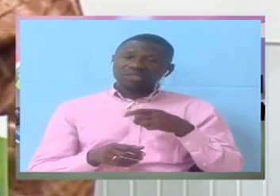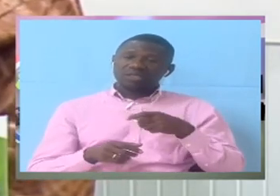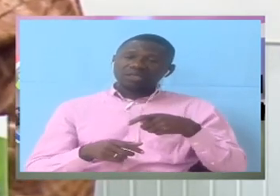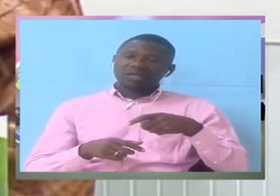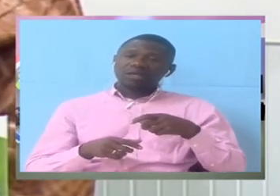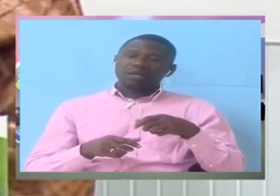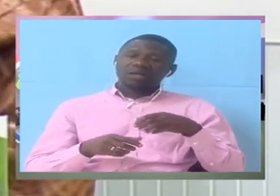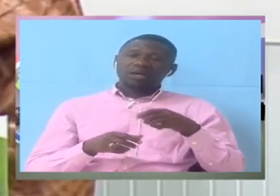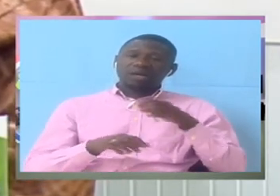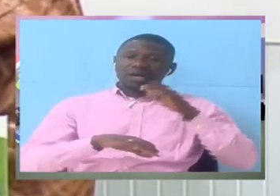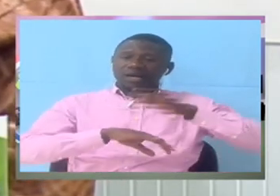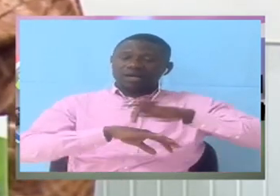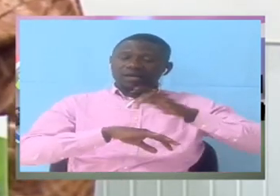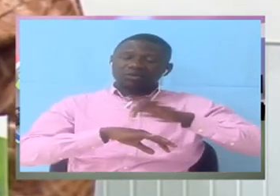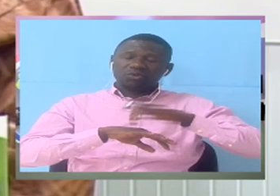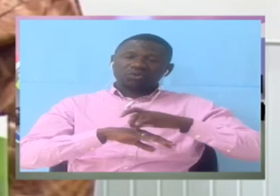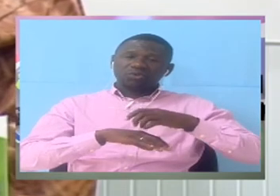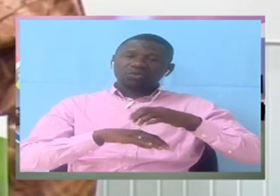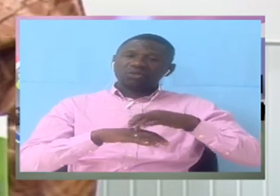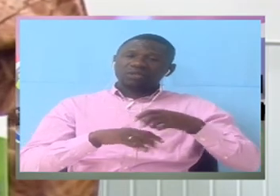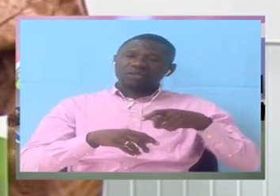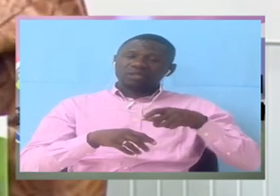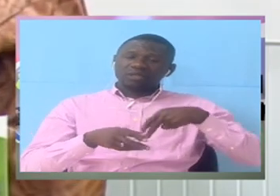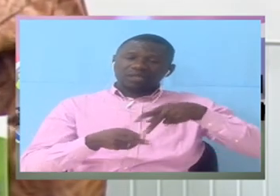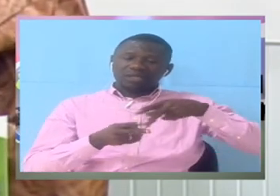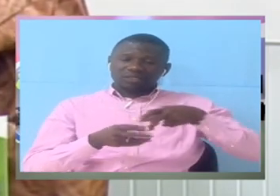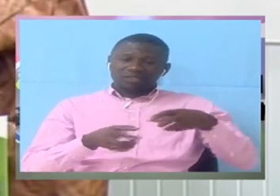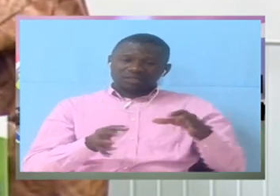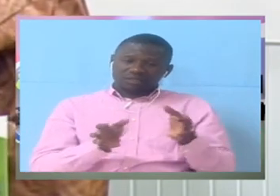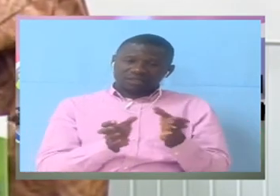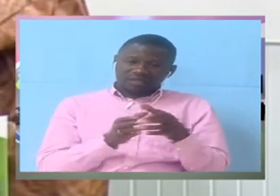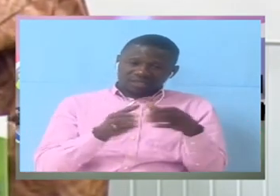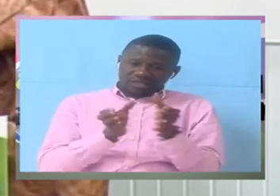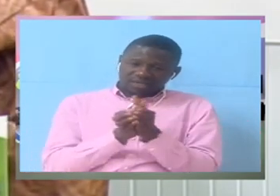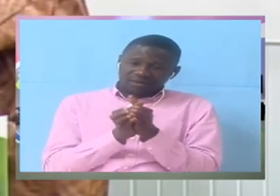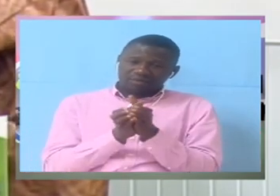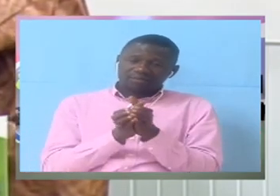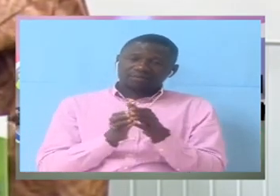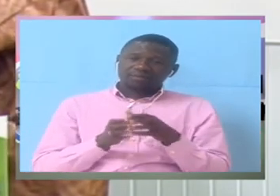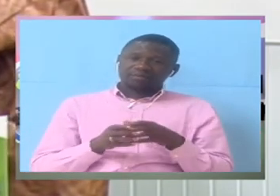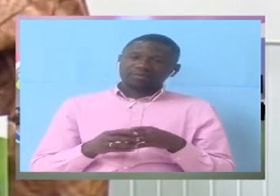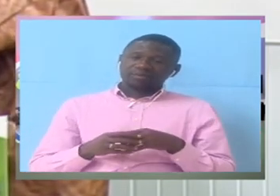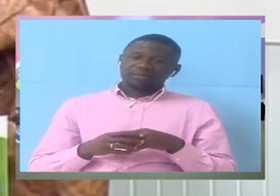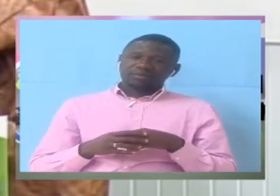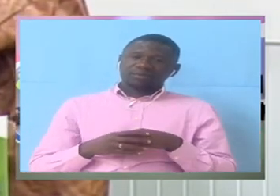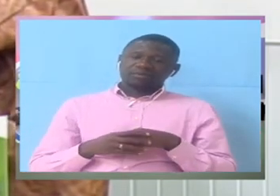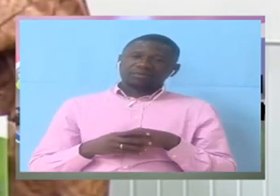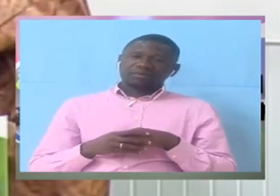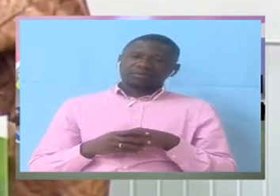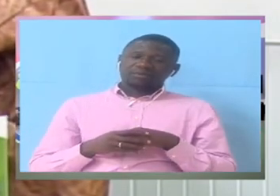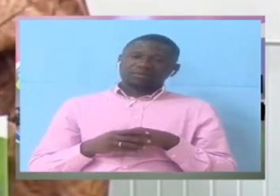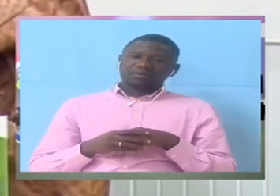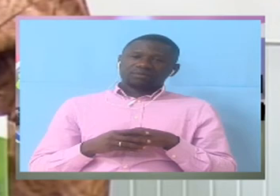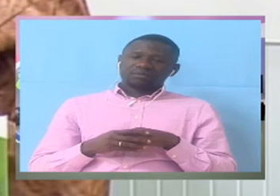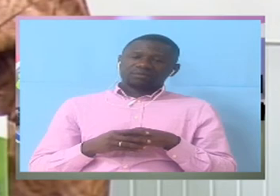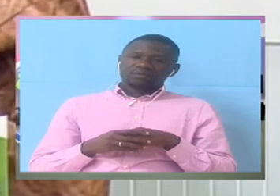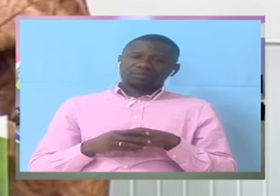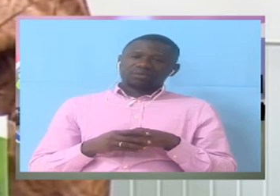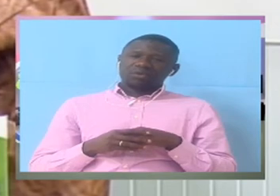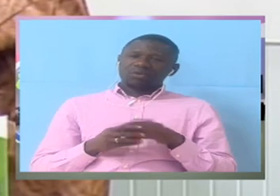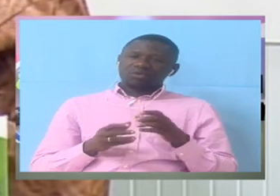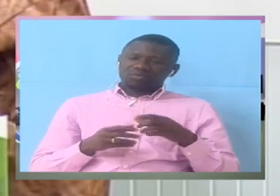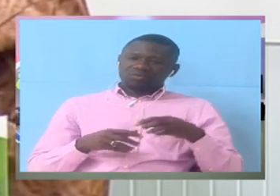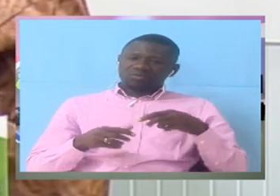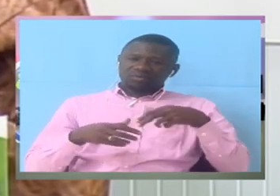the iron legs that they put on Kunta Kinte when they were being taken by the Europeans. Oh, the shackles. Thank you. Oh, the